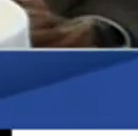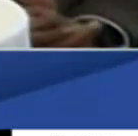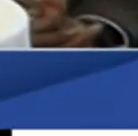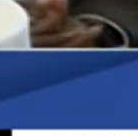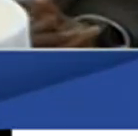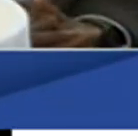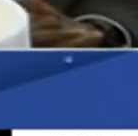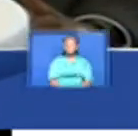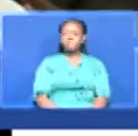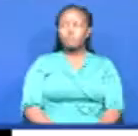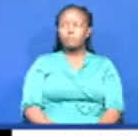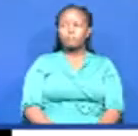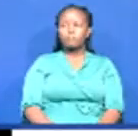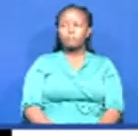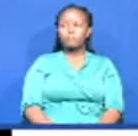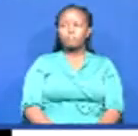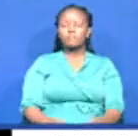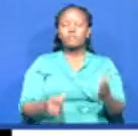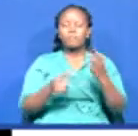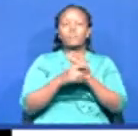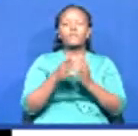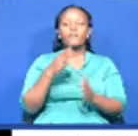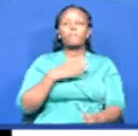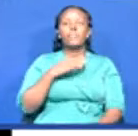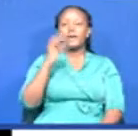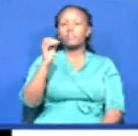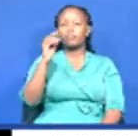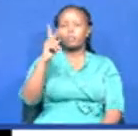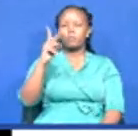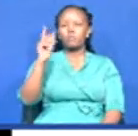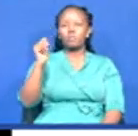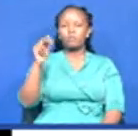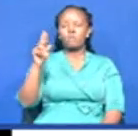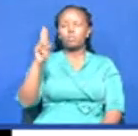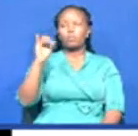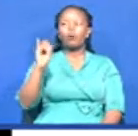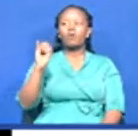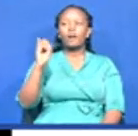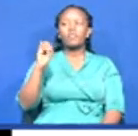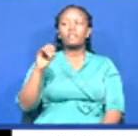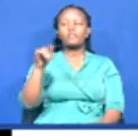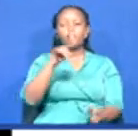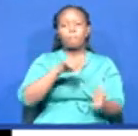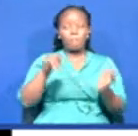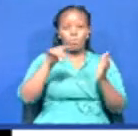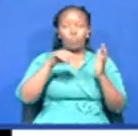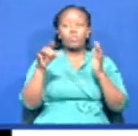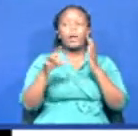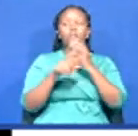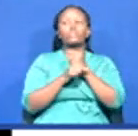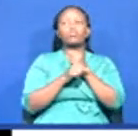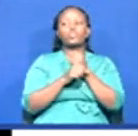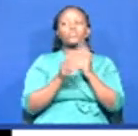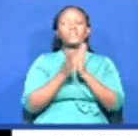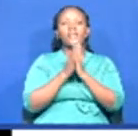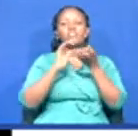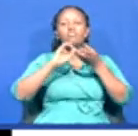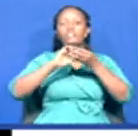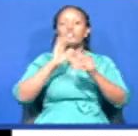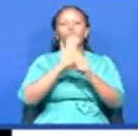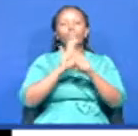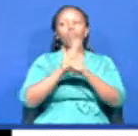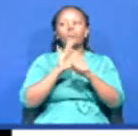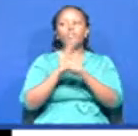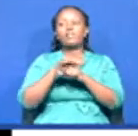So as I said, my name is George Okari. I come from Alisi Hands. We are an association, a federation of many other associations that have